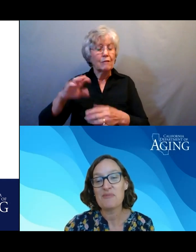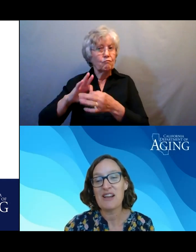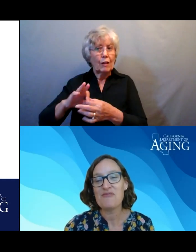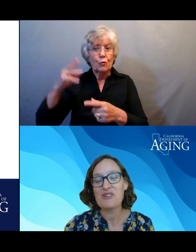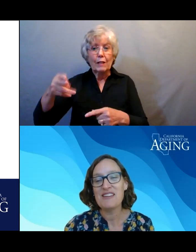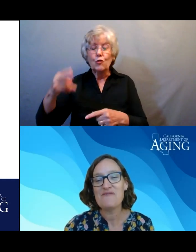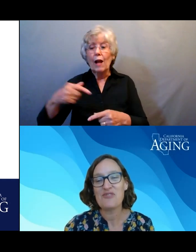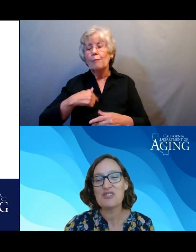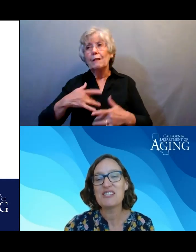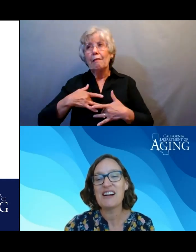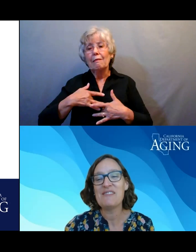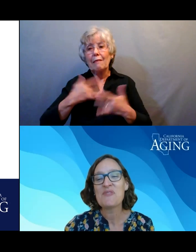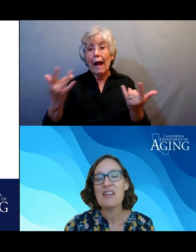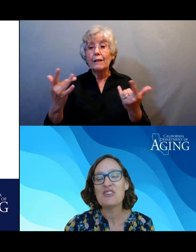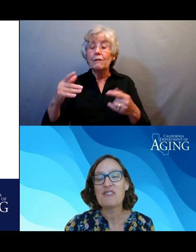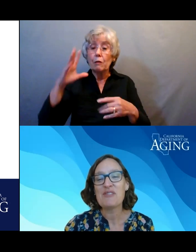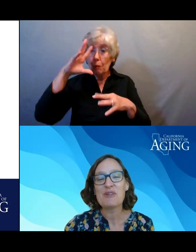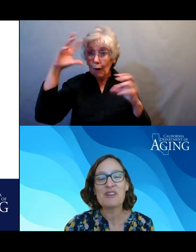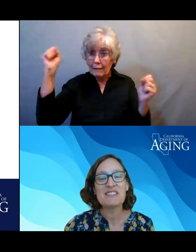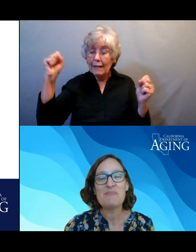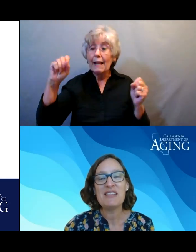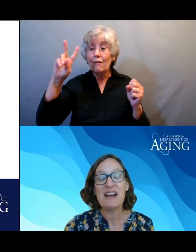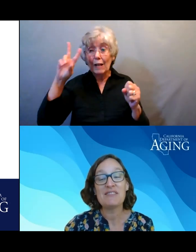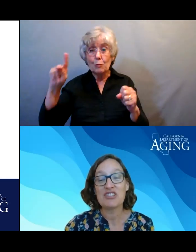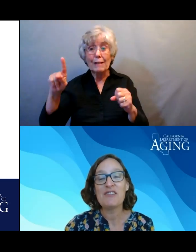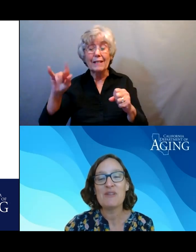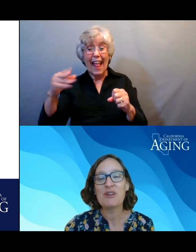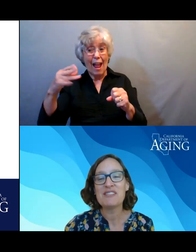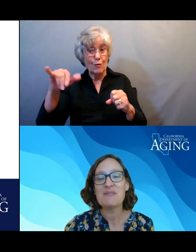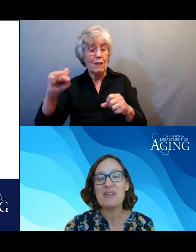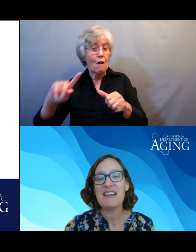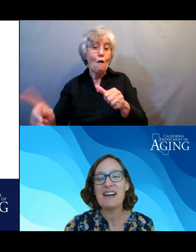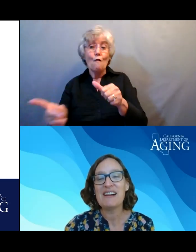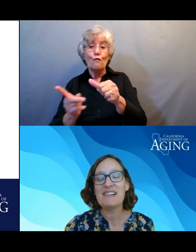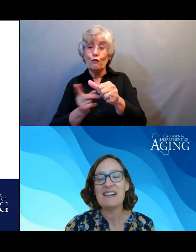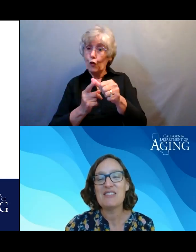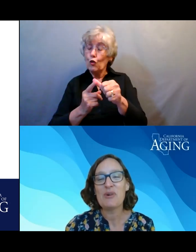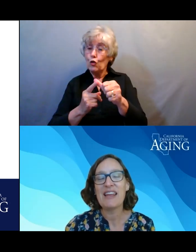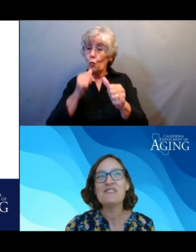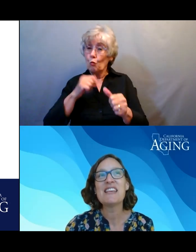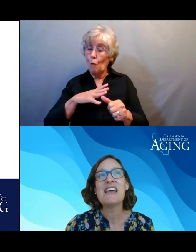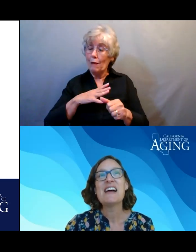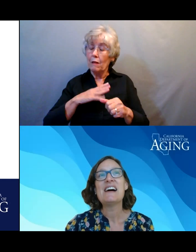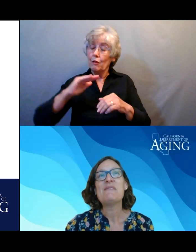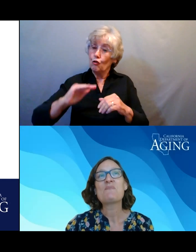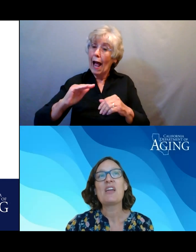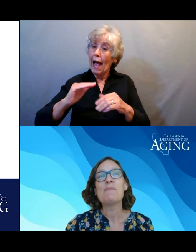Harris here from California, first daughter of immigrants to be, a child of immigrants to be in the White